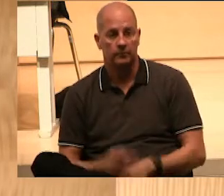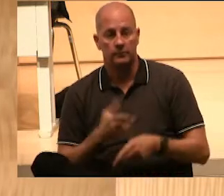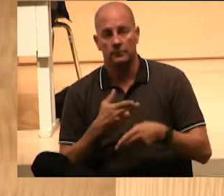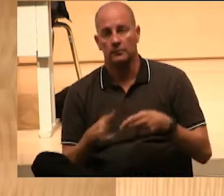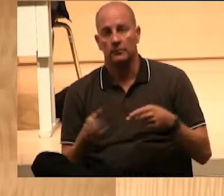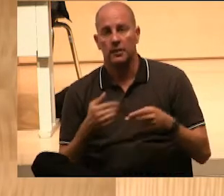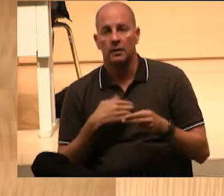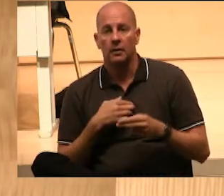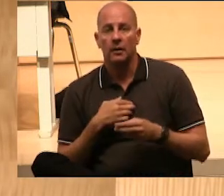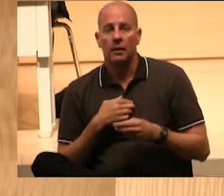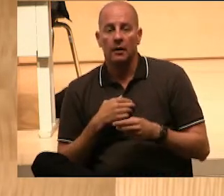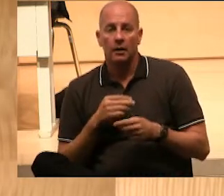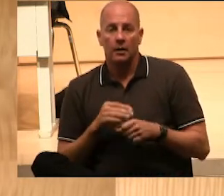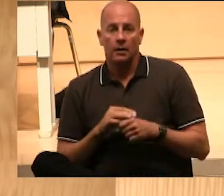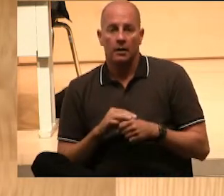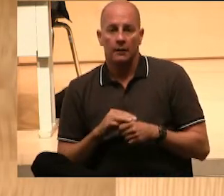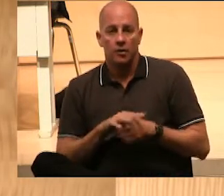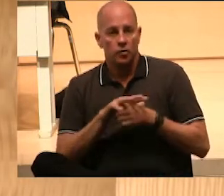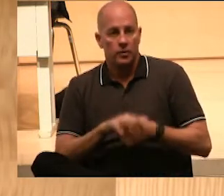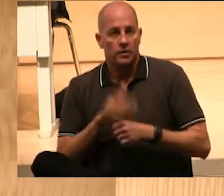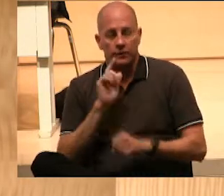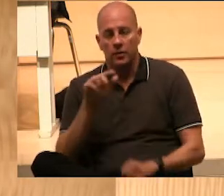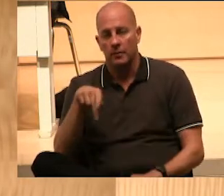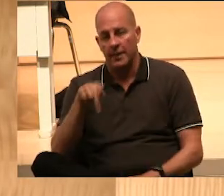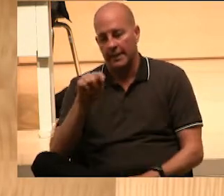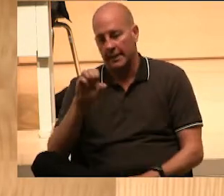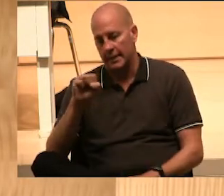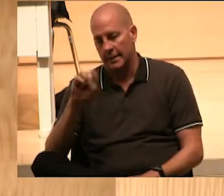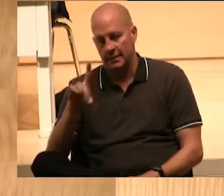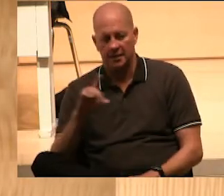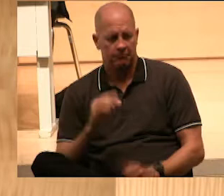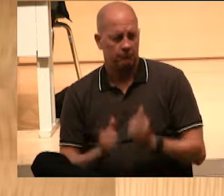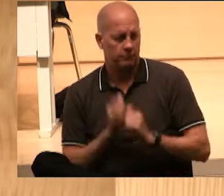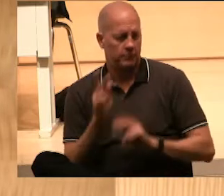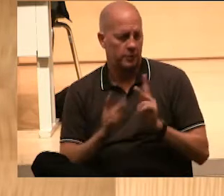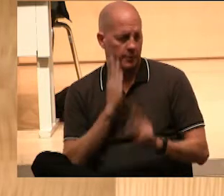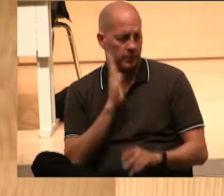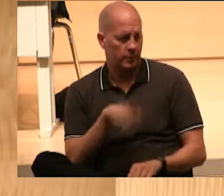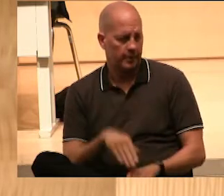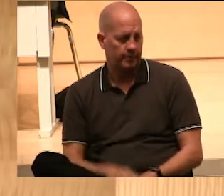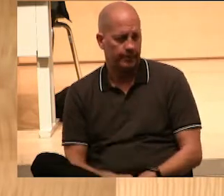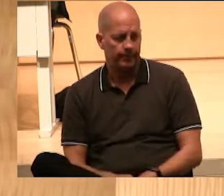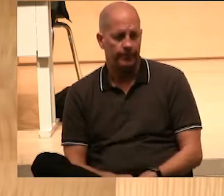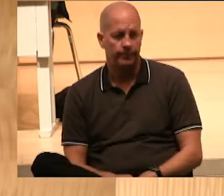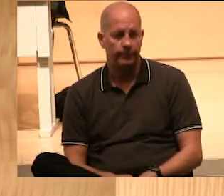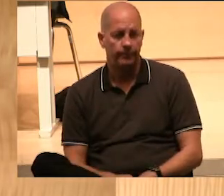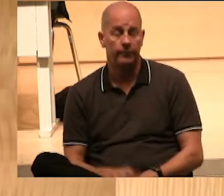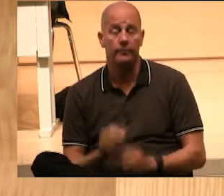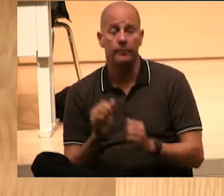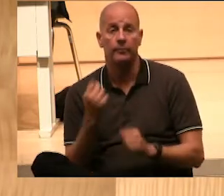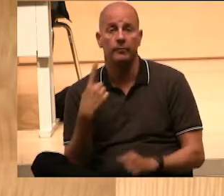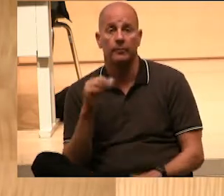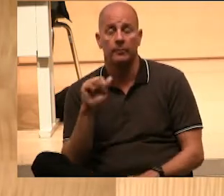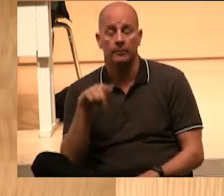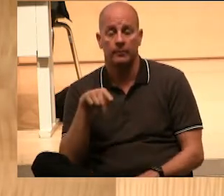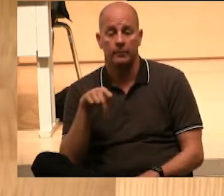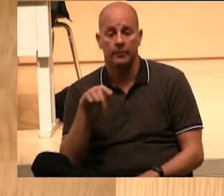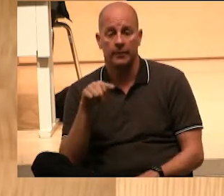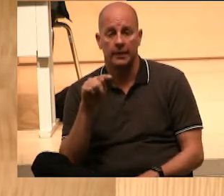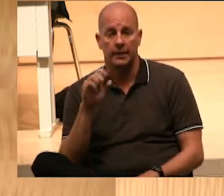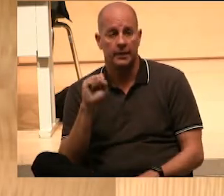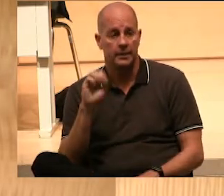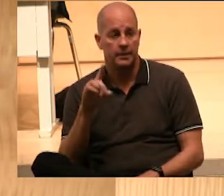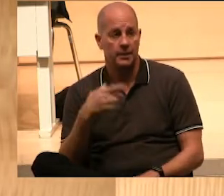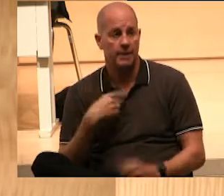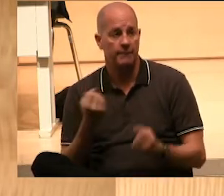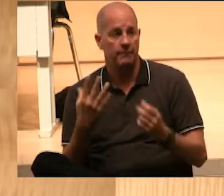trauma and stressor-related disorders, of which PTSD most people are familiar with. And with PTSD, there's a lot